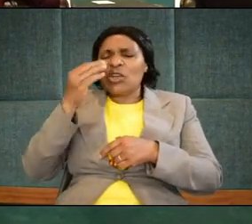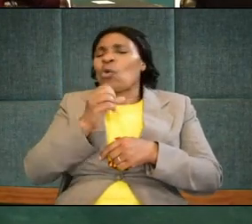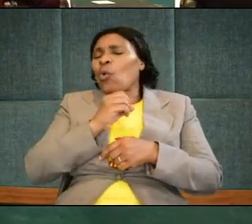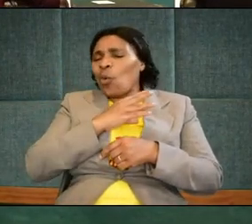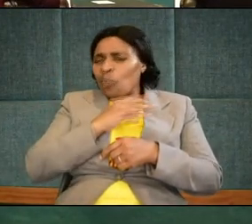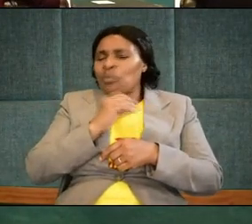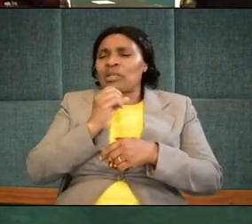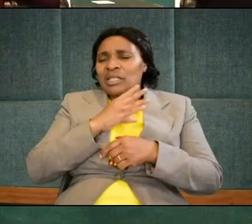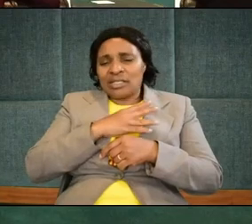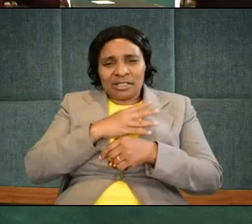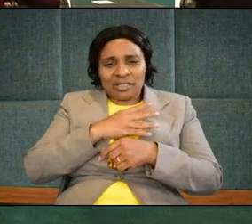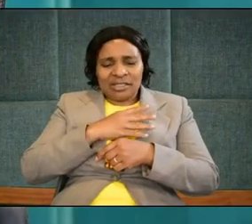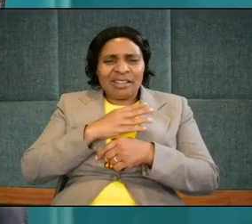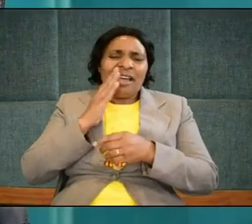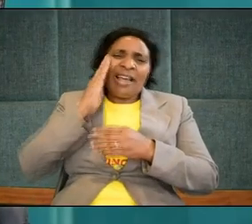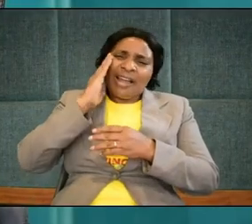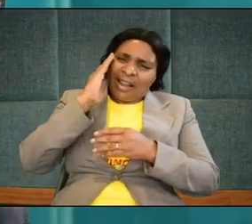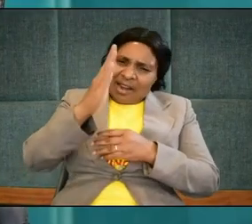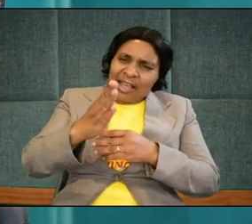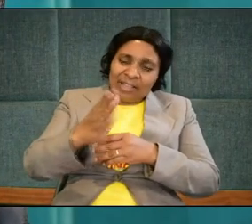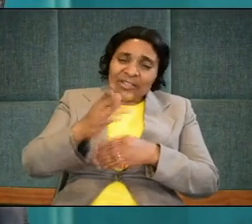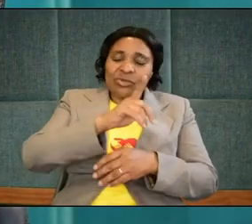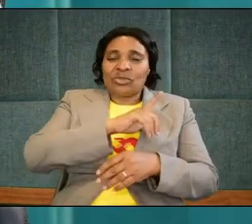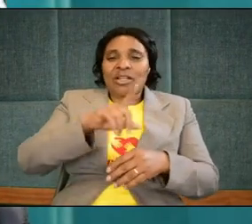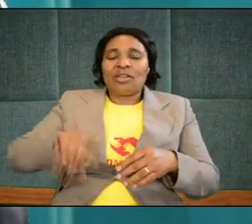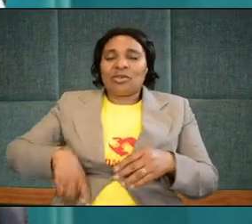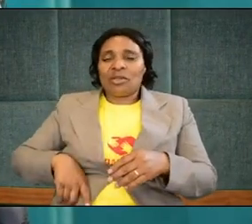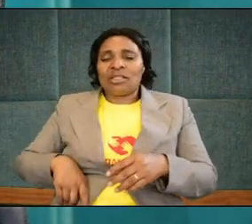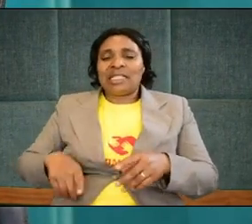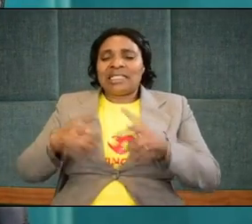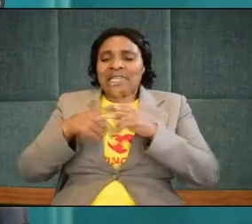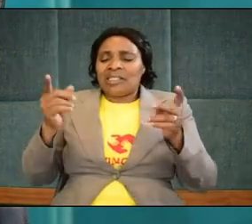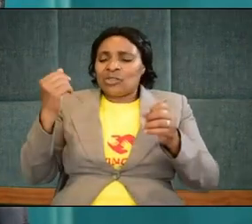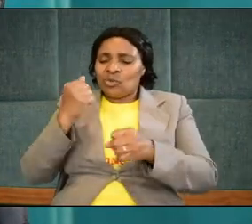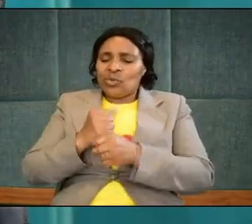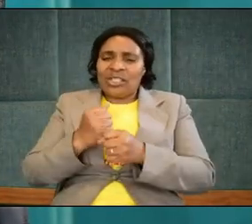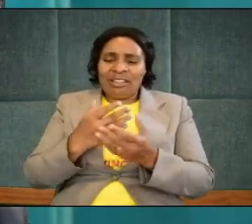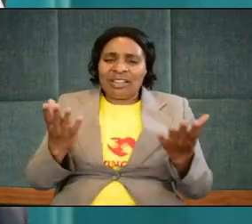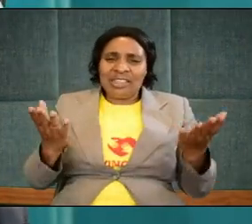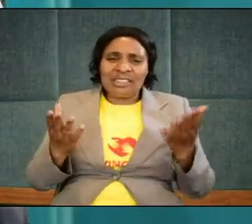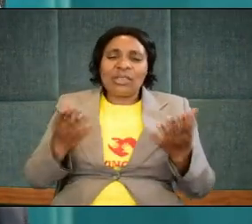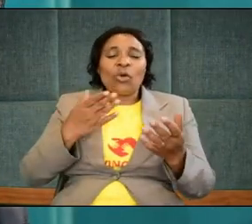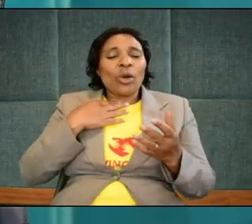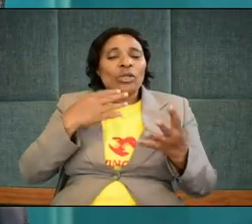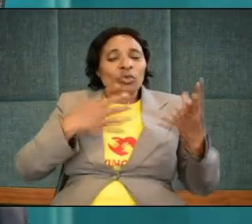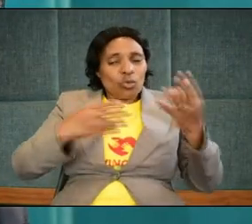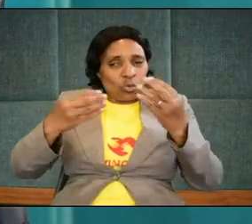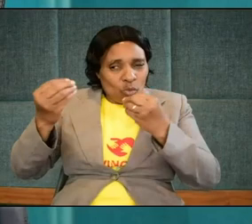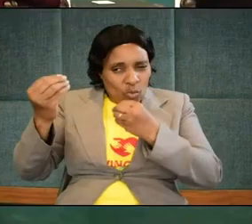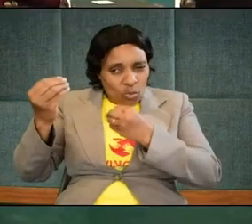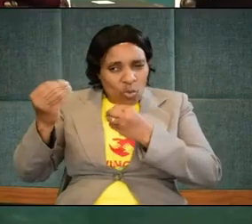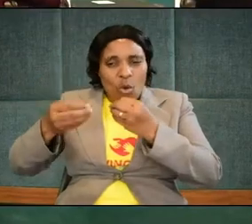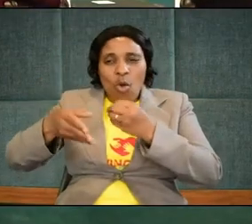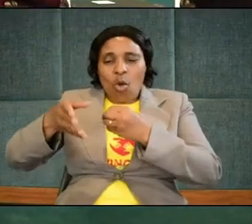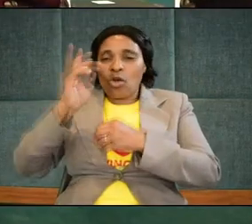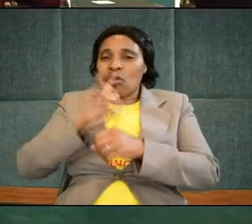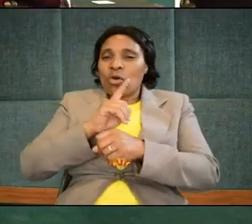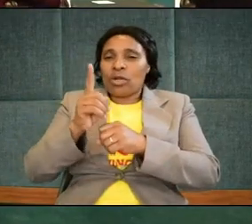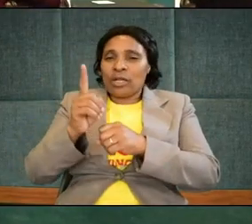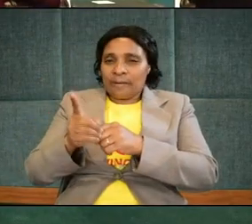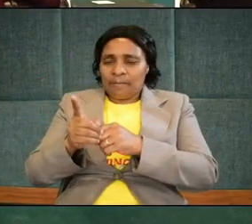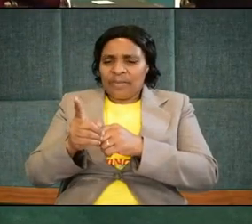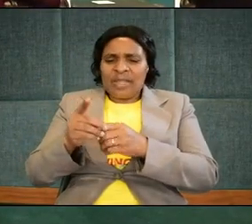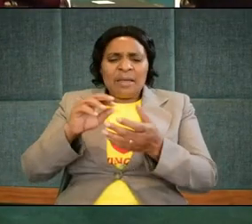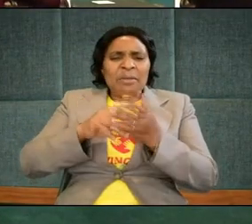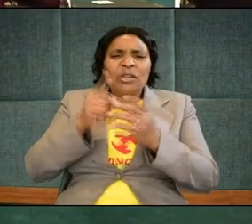complained, he cried to the Lord. He didn't start doing the things that he wanted to do. He went to God immediately. And you know, being a